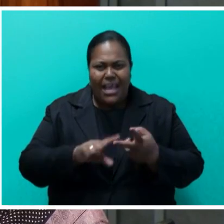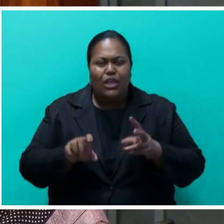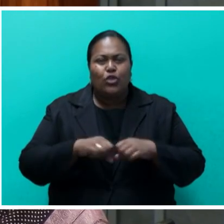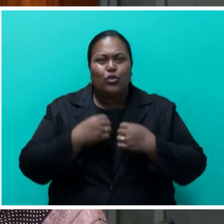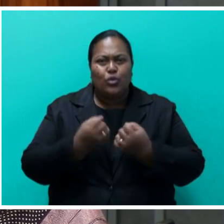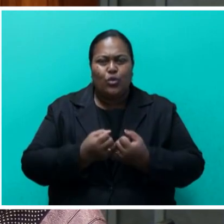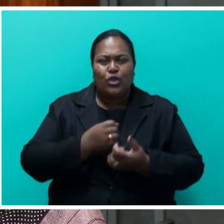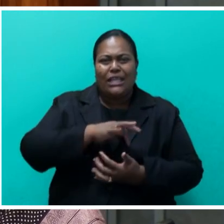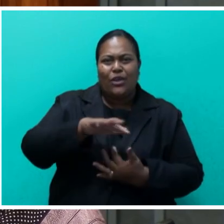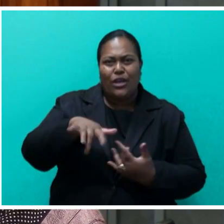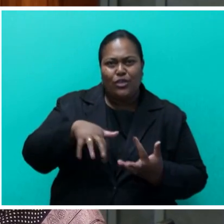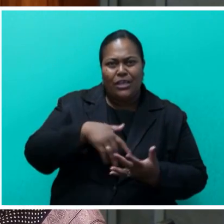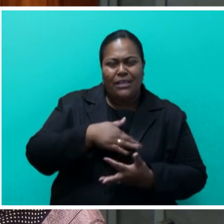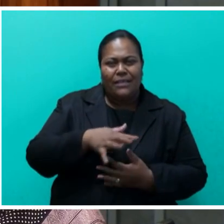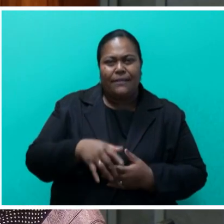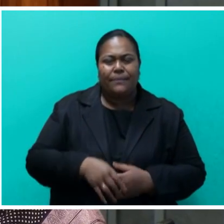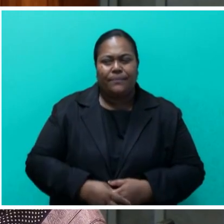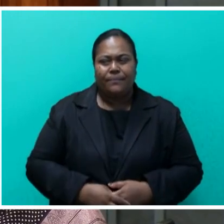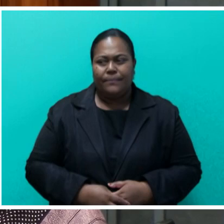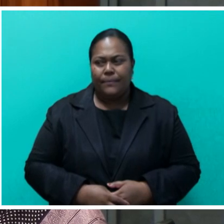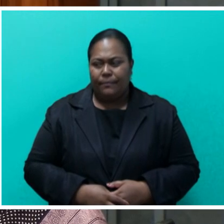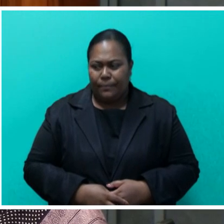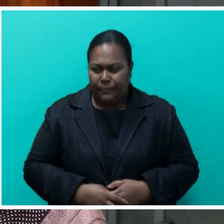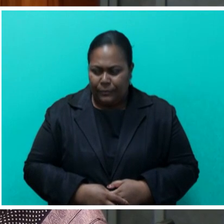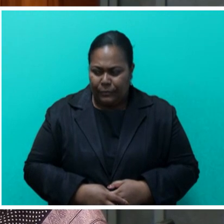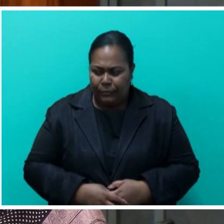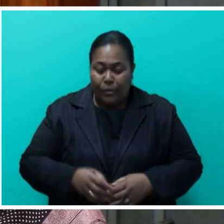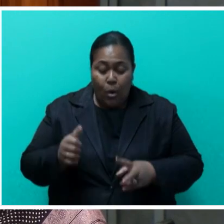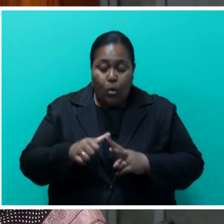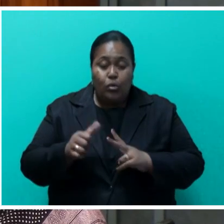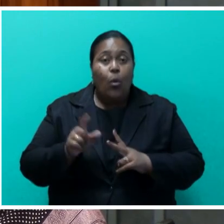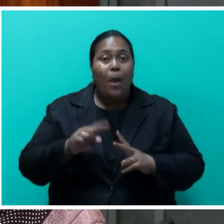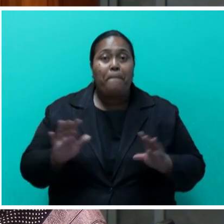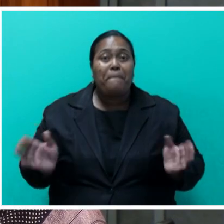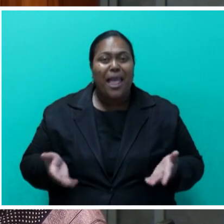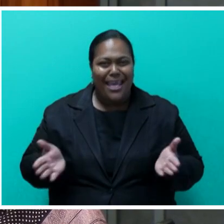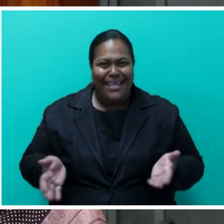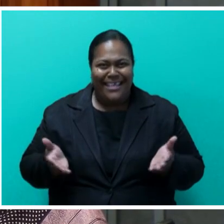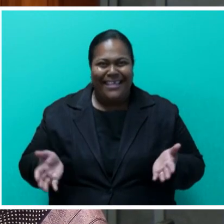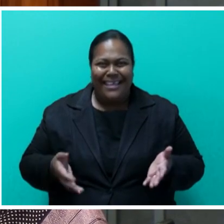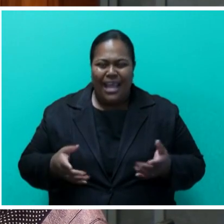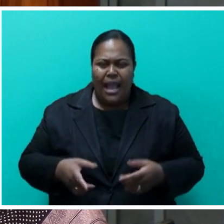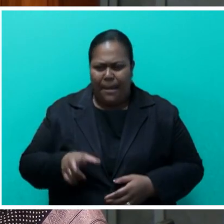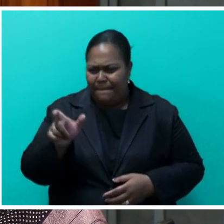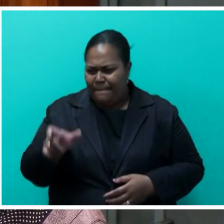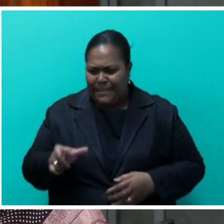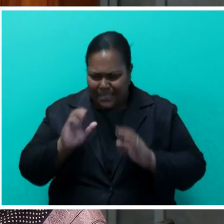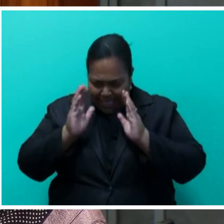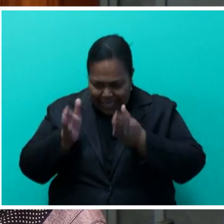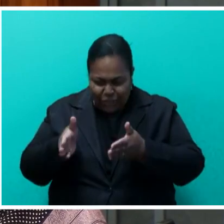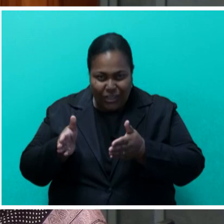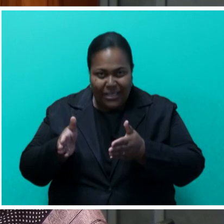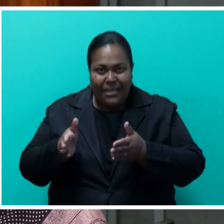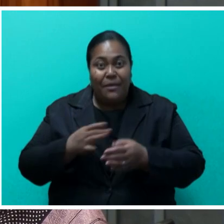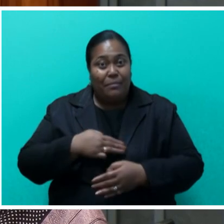interaction. Also, by promoting play-based learning and personalized attention, the ministry aims to